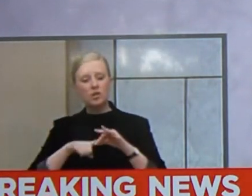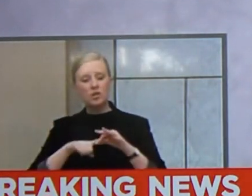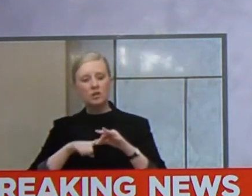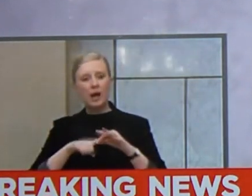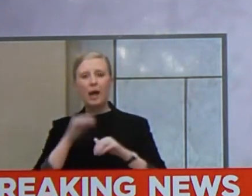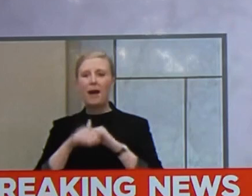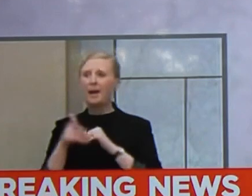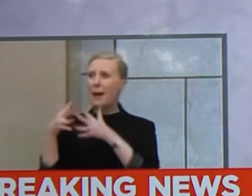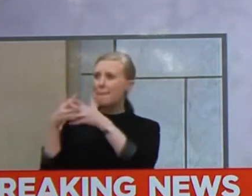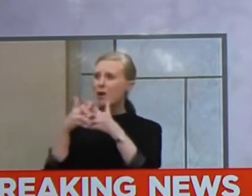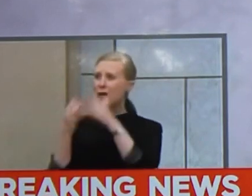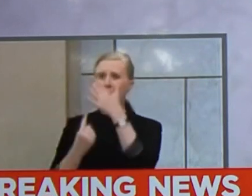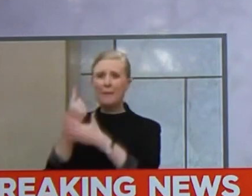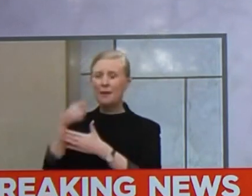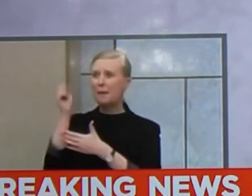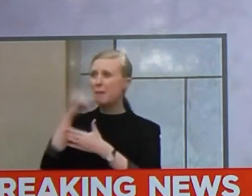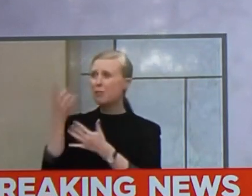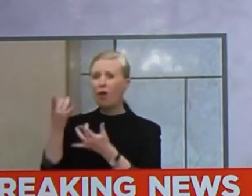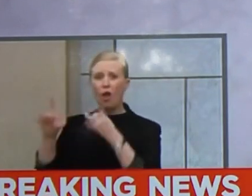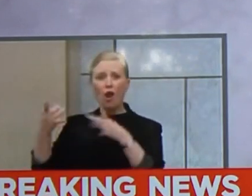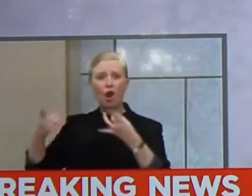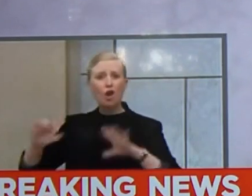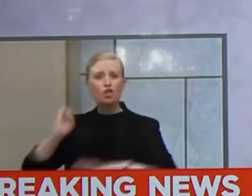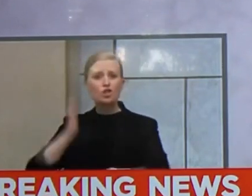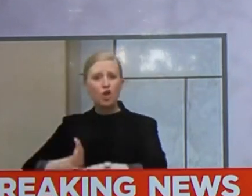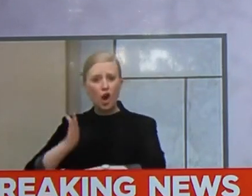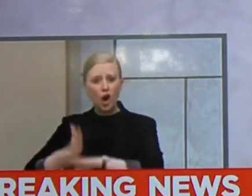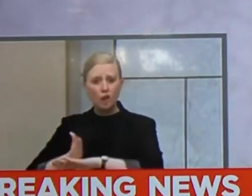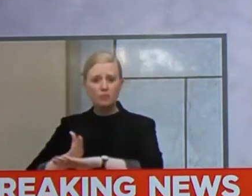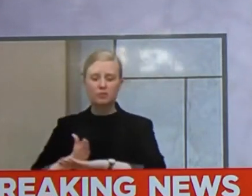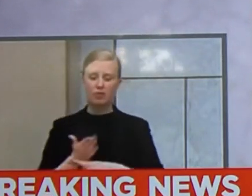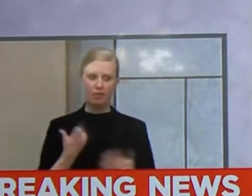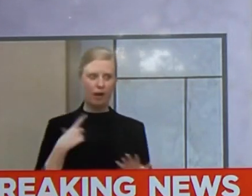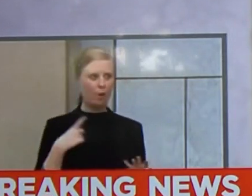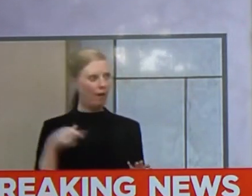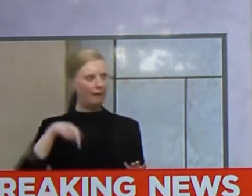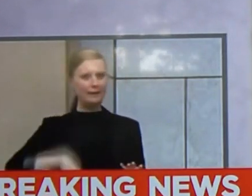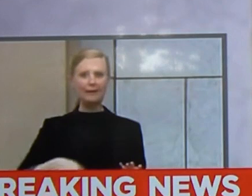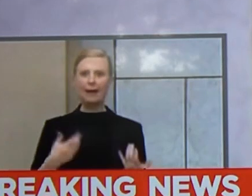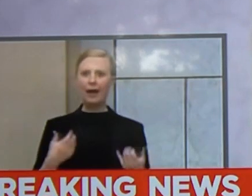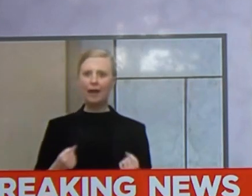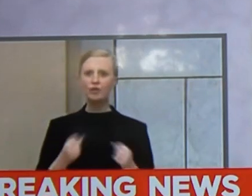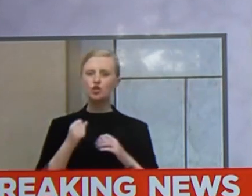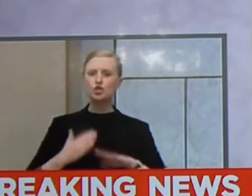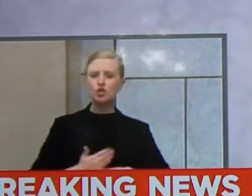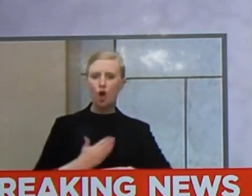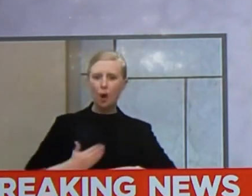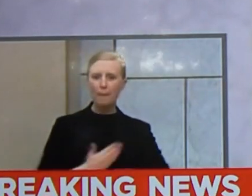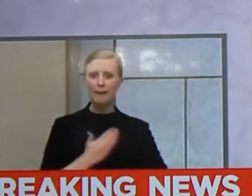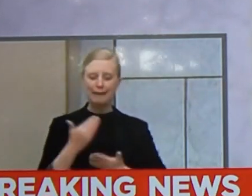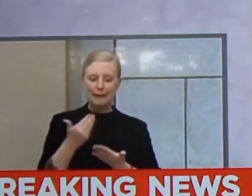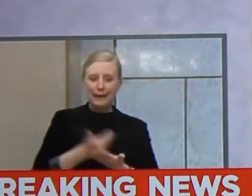of unemployment, well, this is why we put JobKeeper in place. This is why this program is such an important program. This is why we